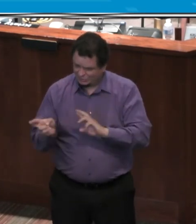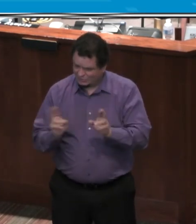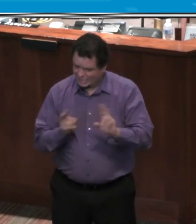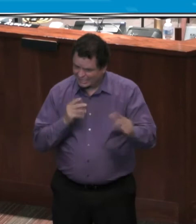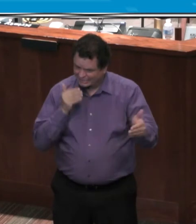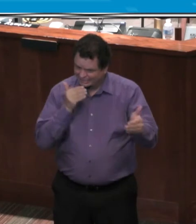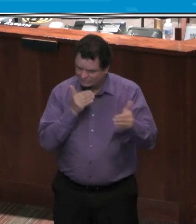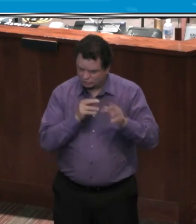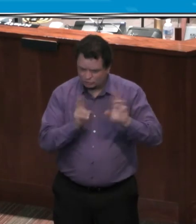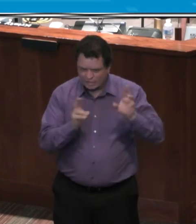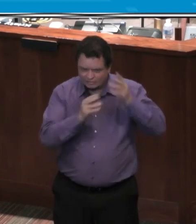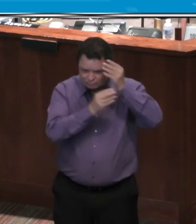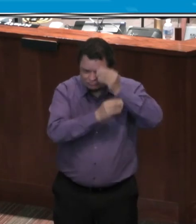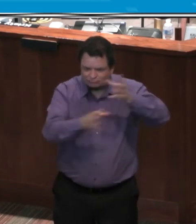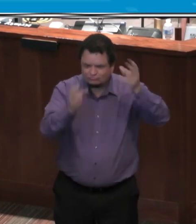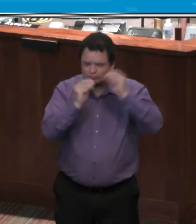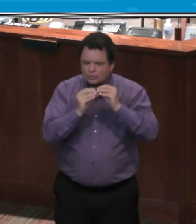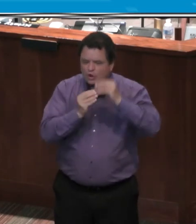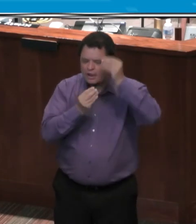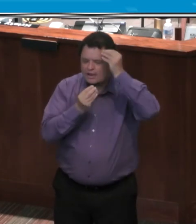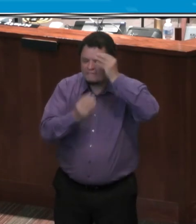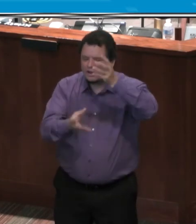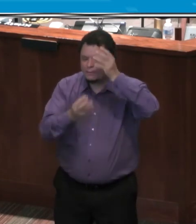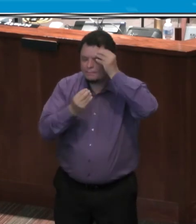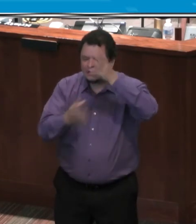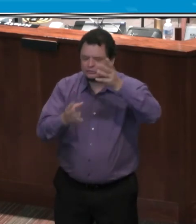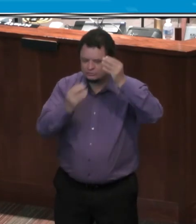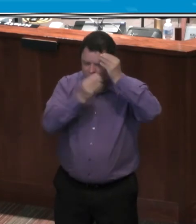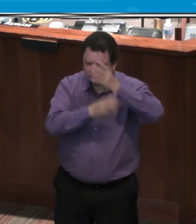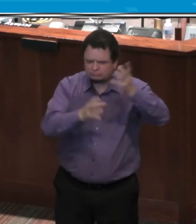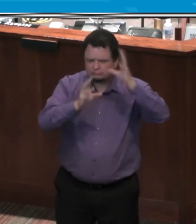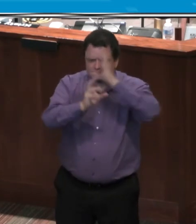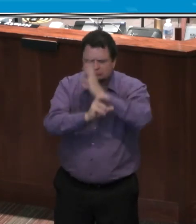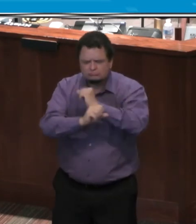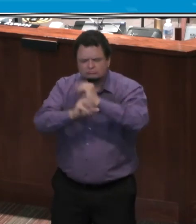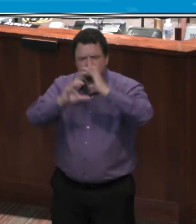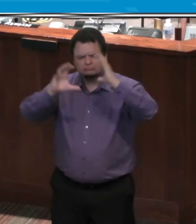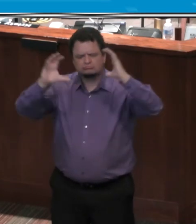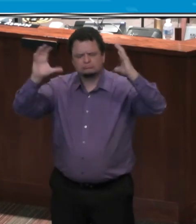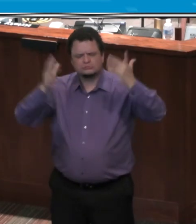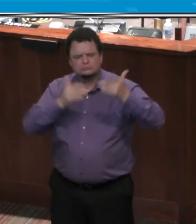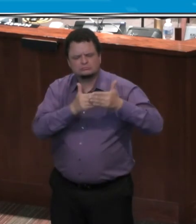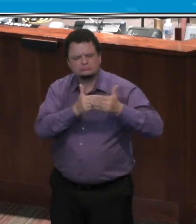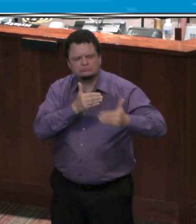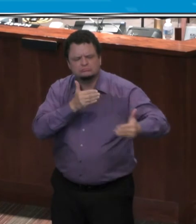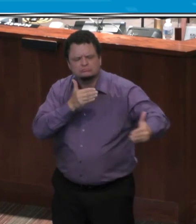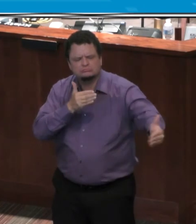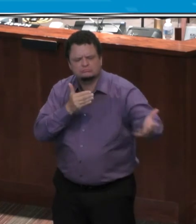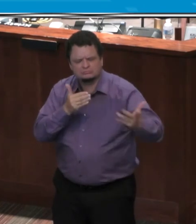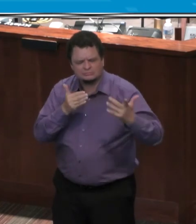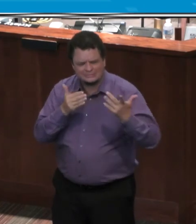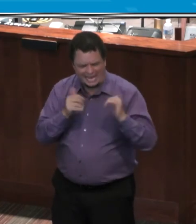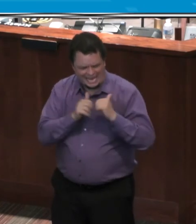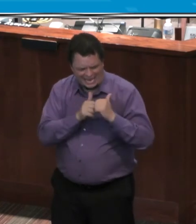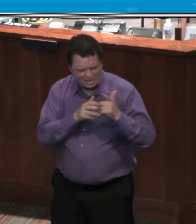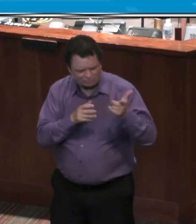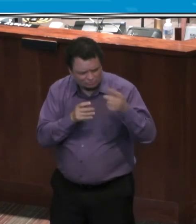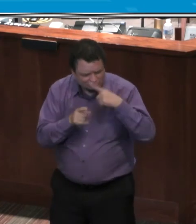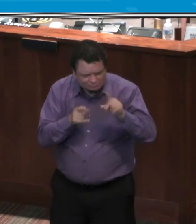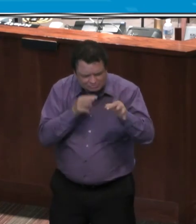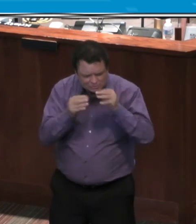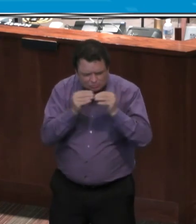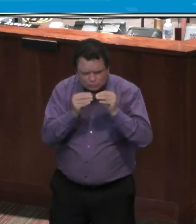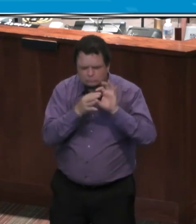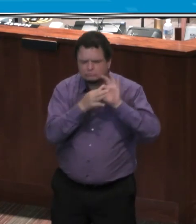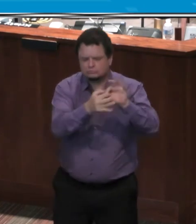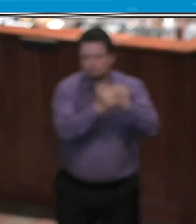into hospitalized status? Absolutely. So in fact, one of the indicators that we're responsible